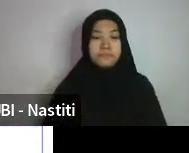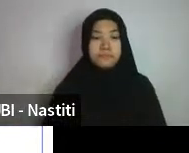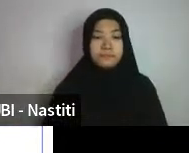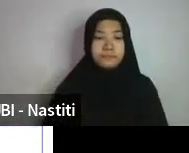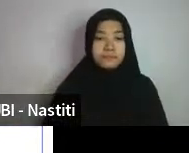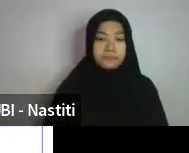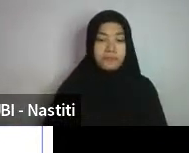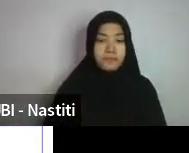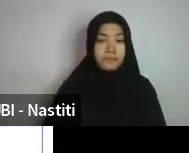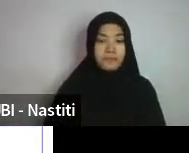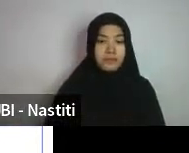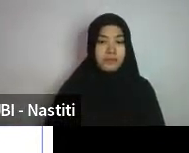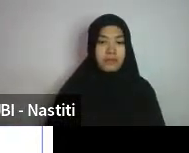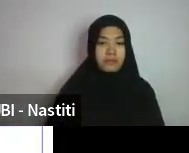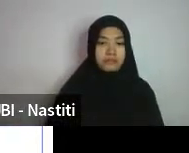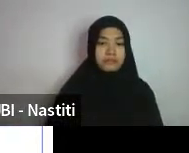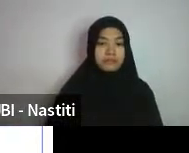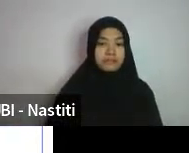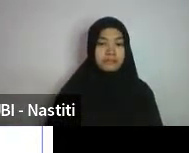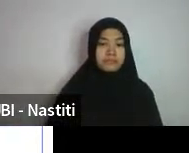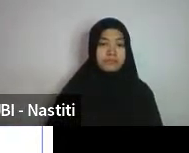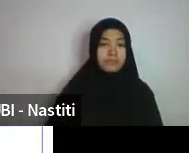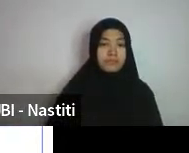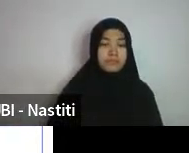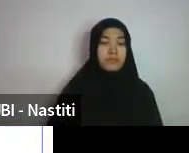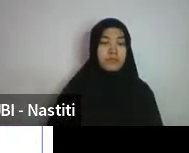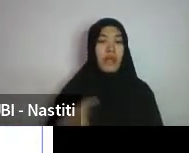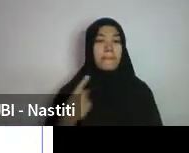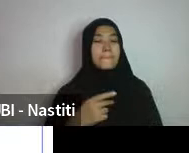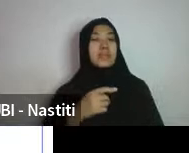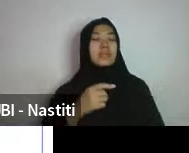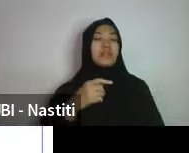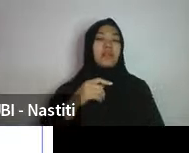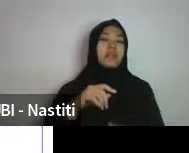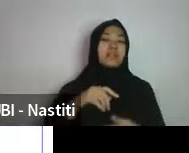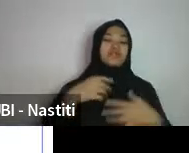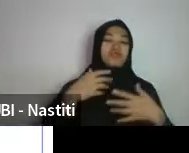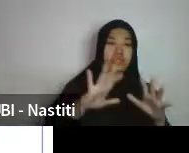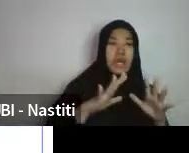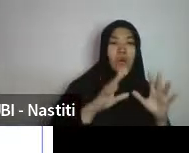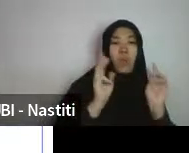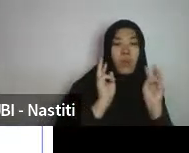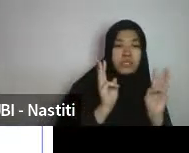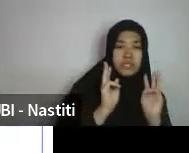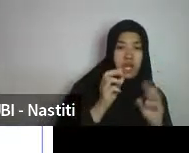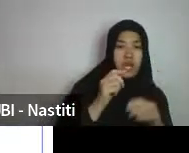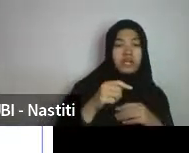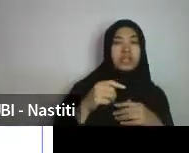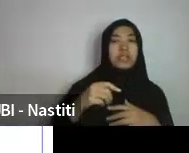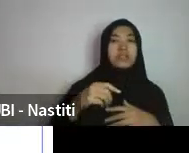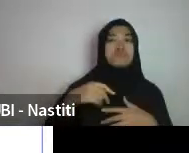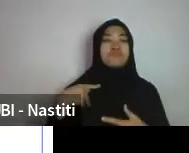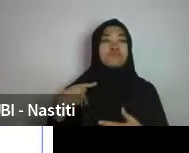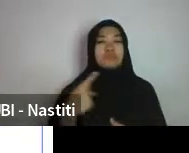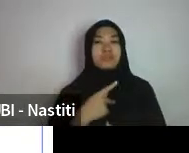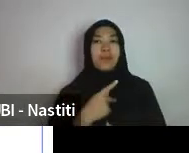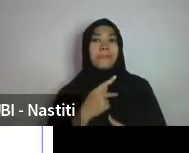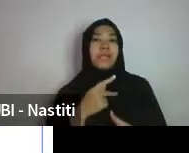reflect on the findings and to discuss them. And we also asked for their opinions about future education and training.